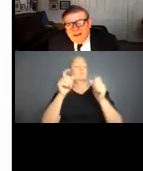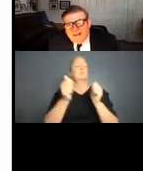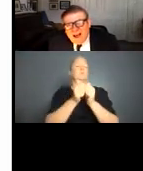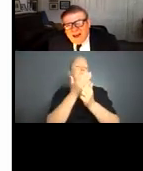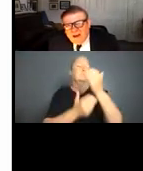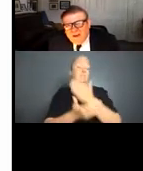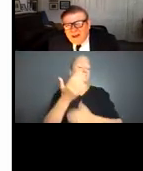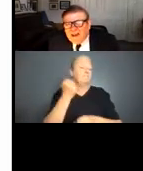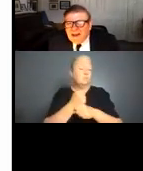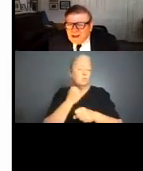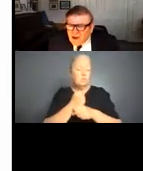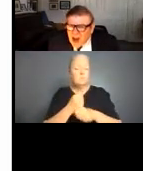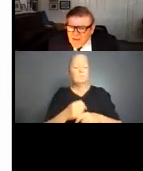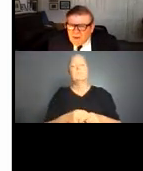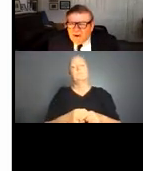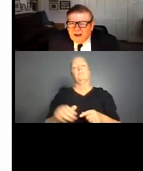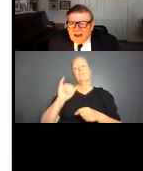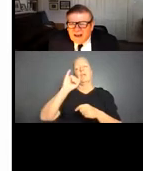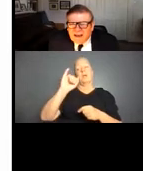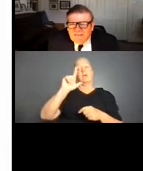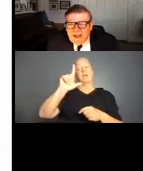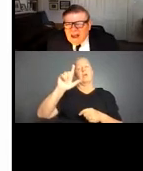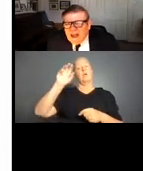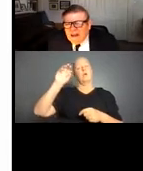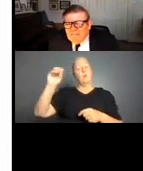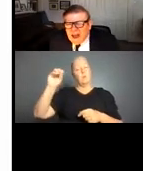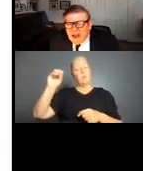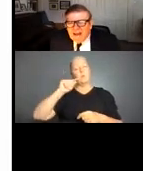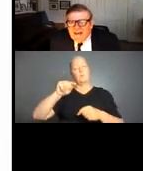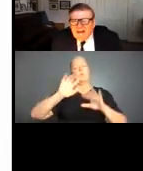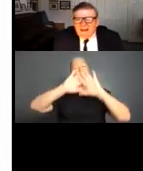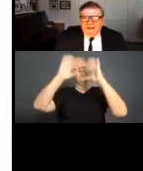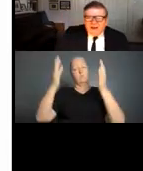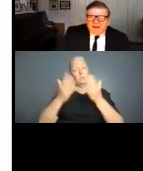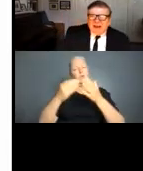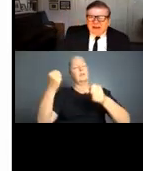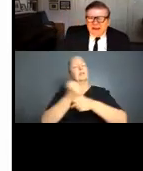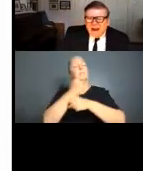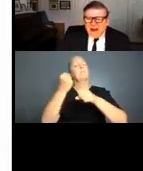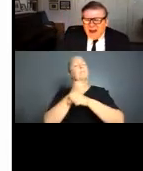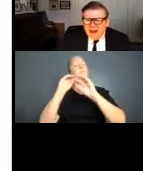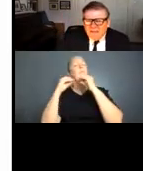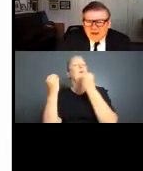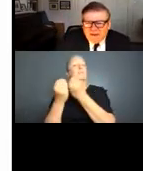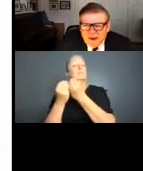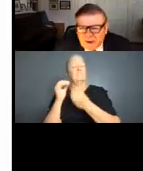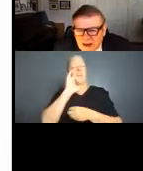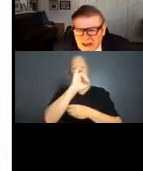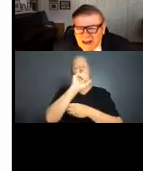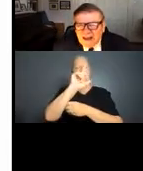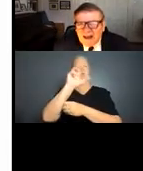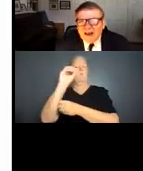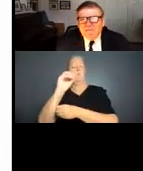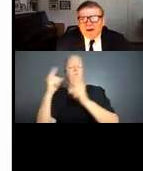the ILO, the International Labour Organization, in May, that in the most